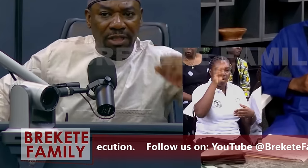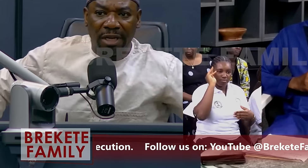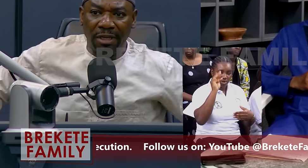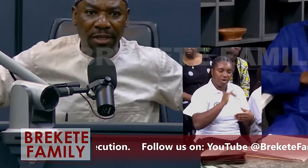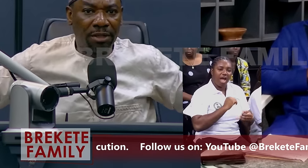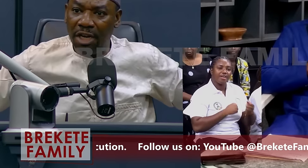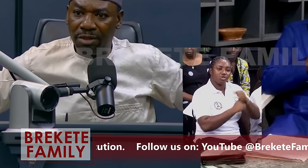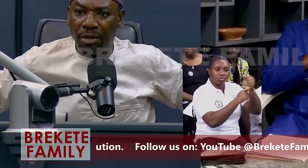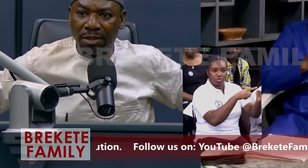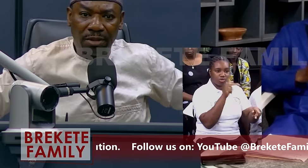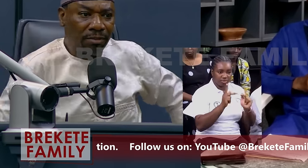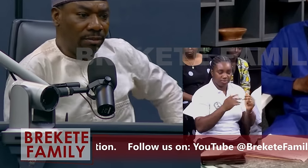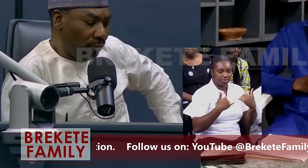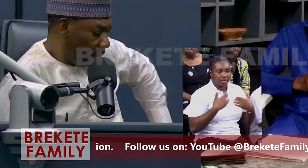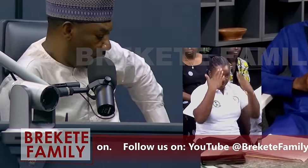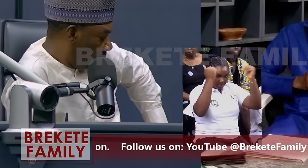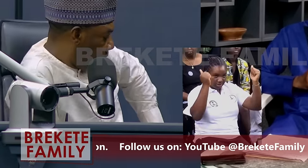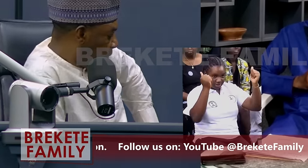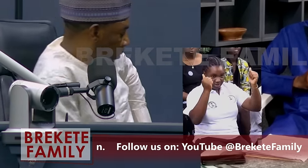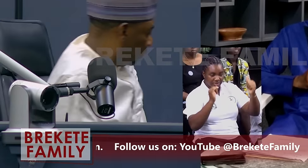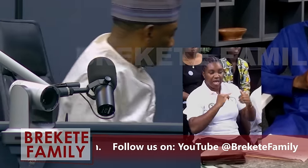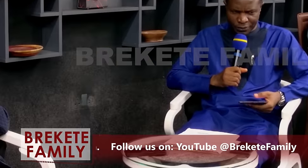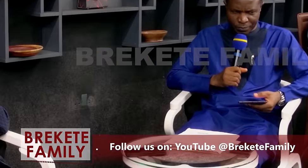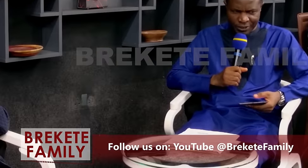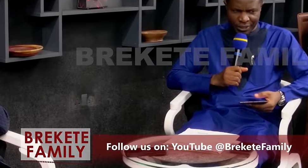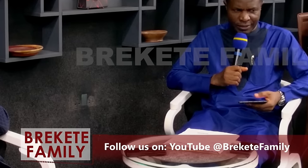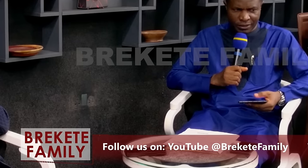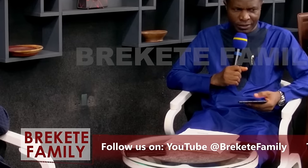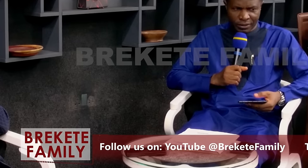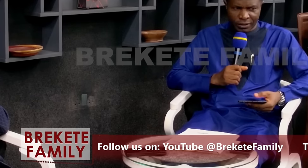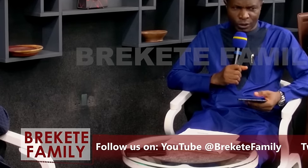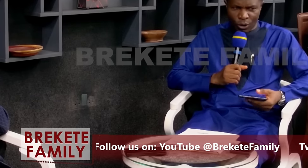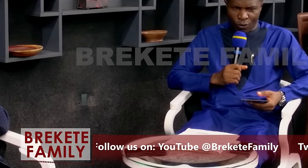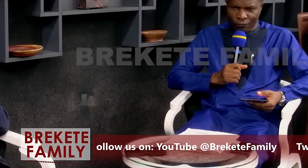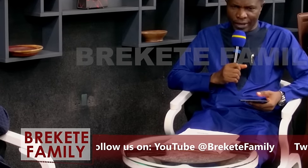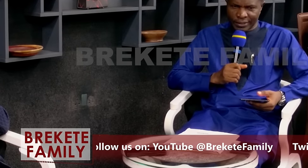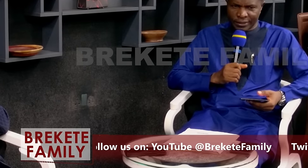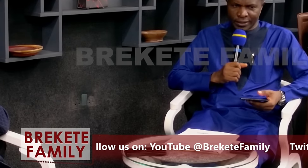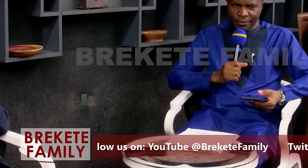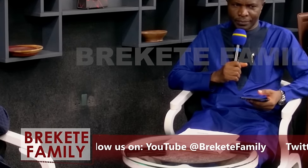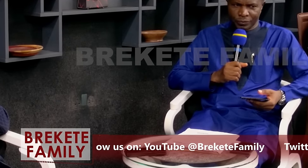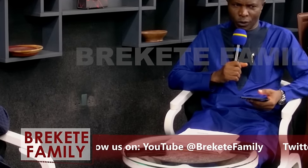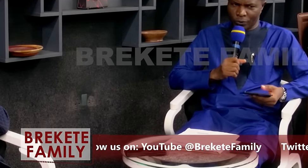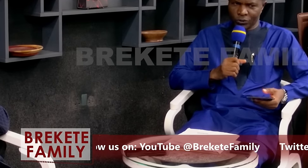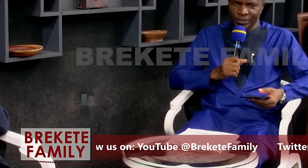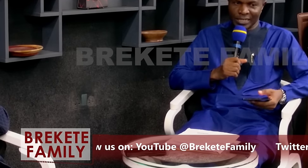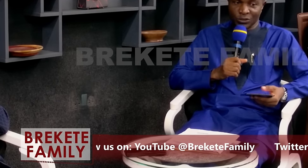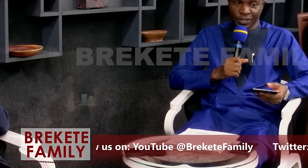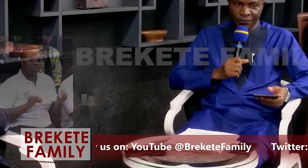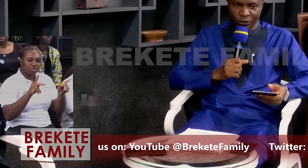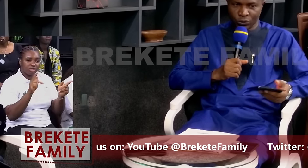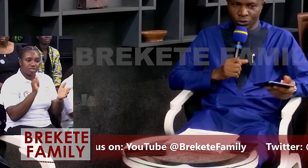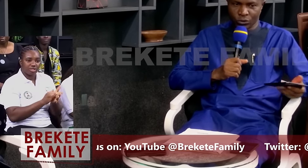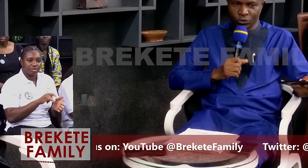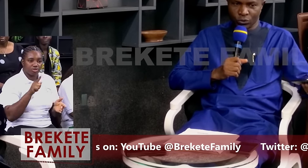Continue, sir. Thank you. Honorable President, I thank you for the special love and opportunity that you